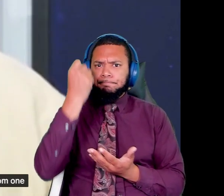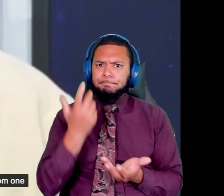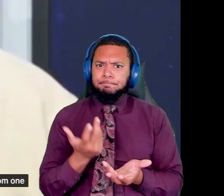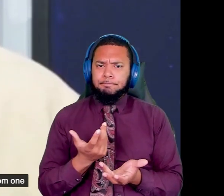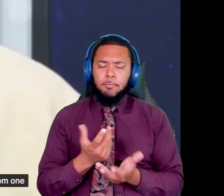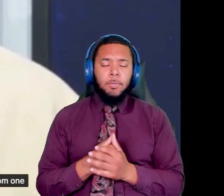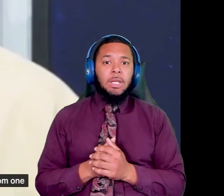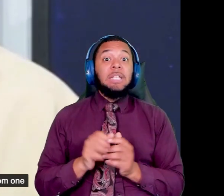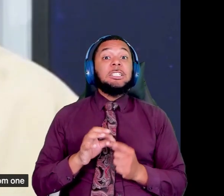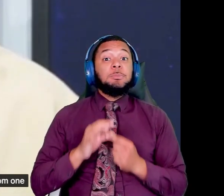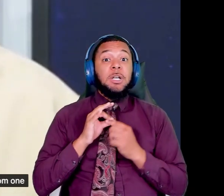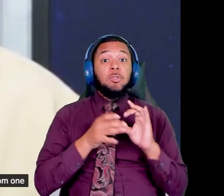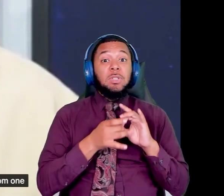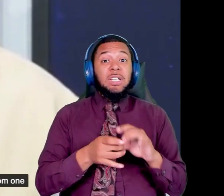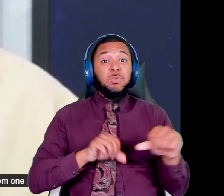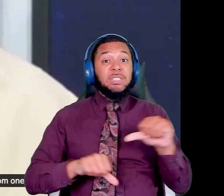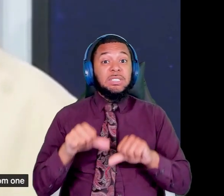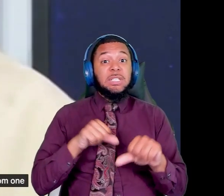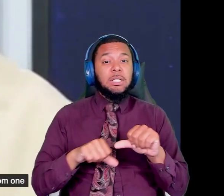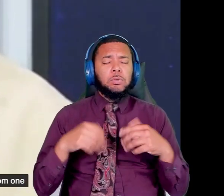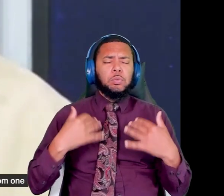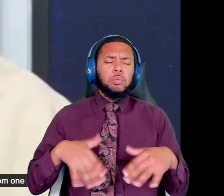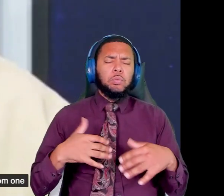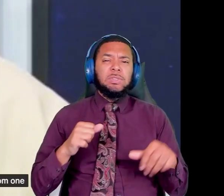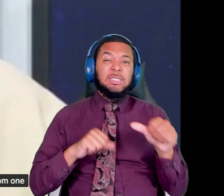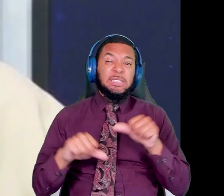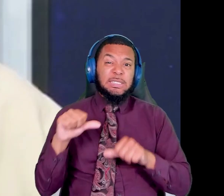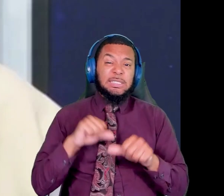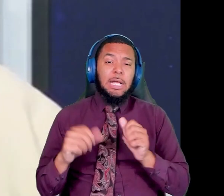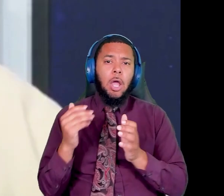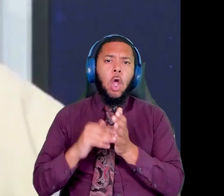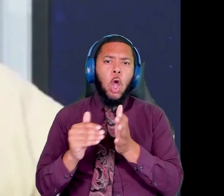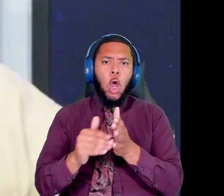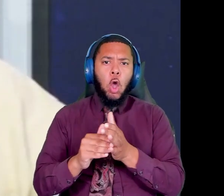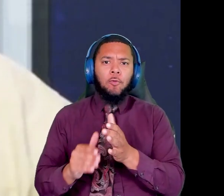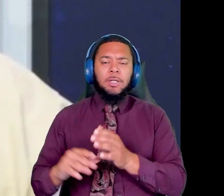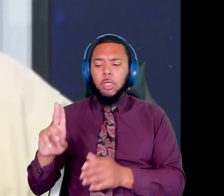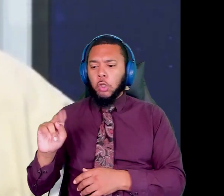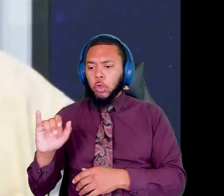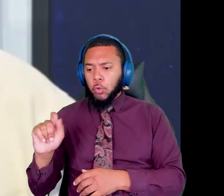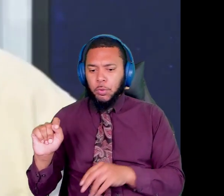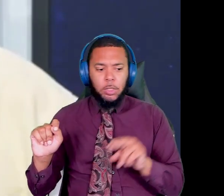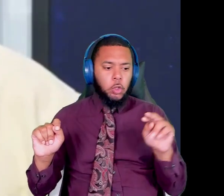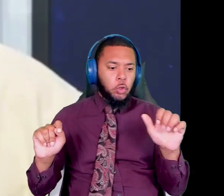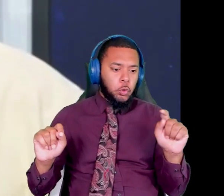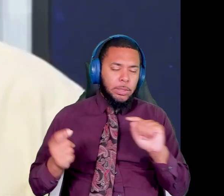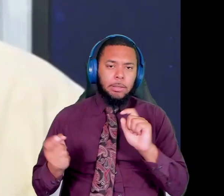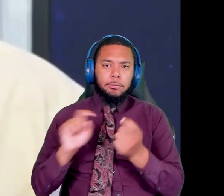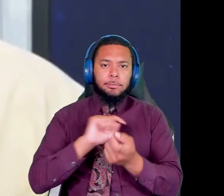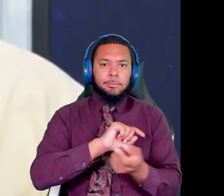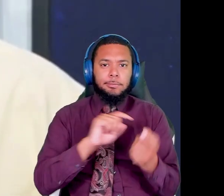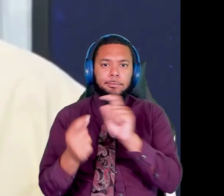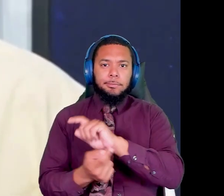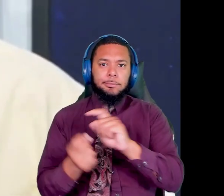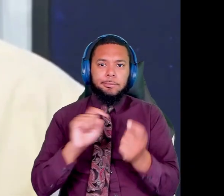especially in a science class. In science, you're all the time converting from one kind of unit to another kind of unit.